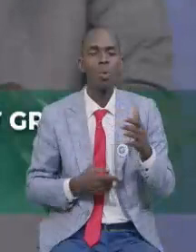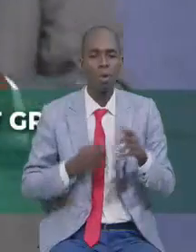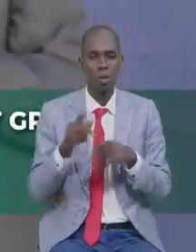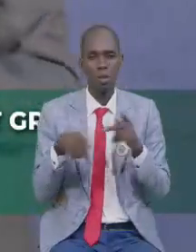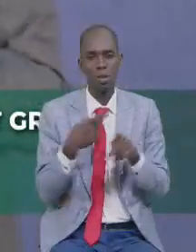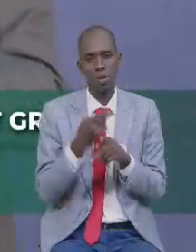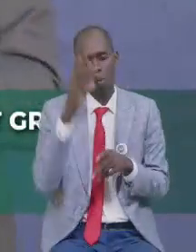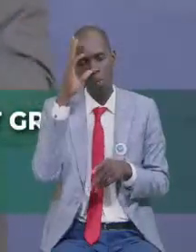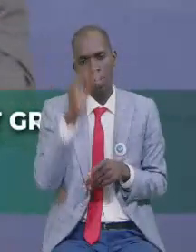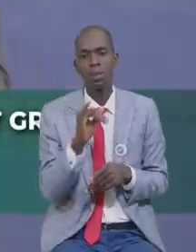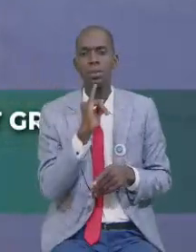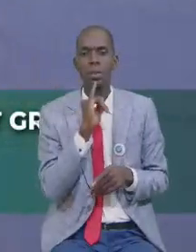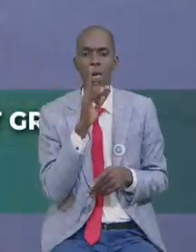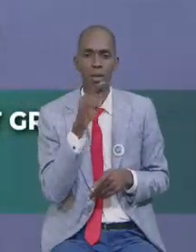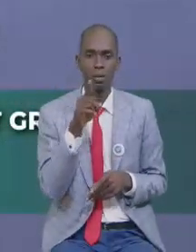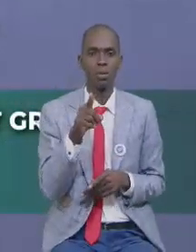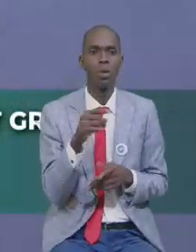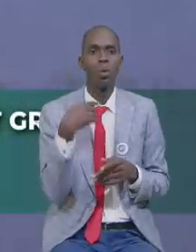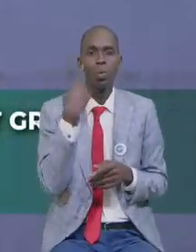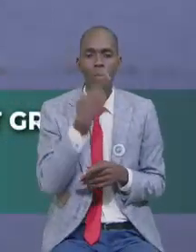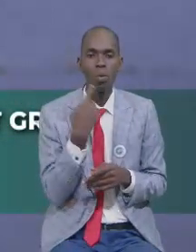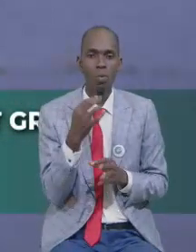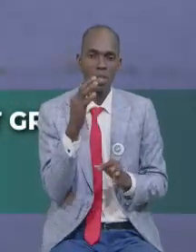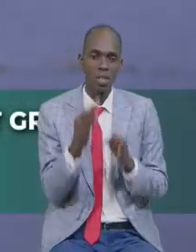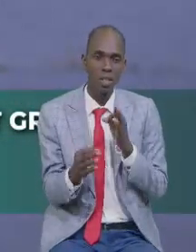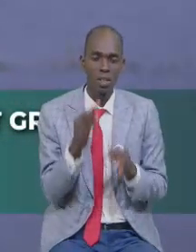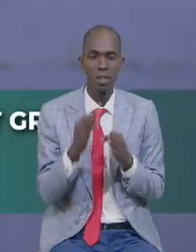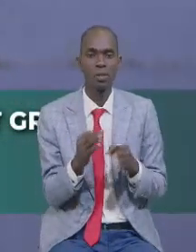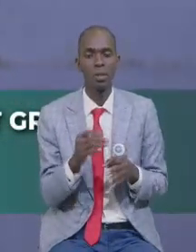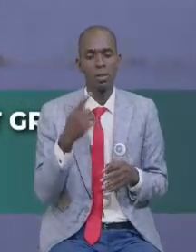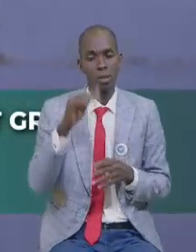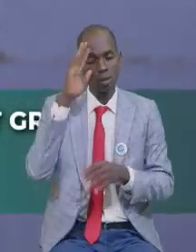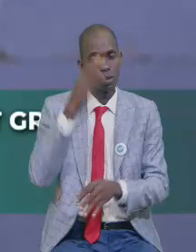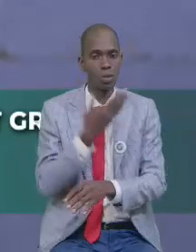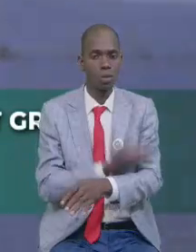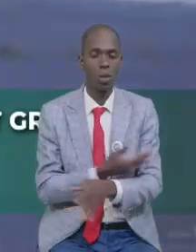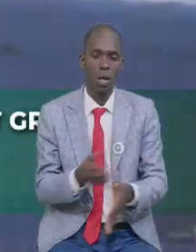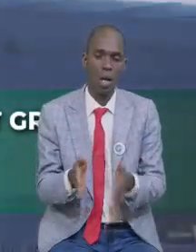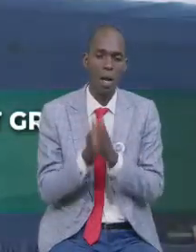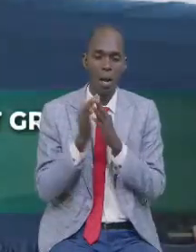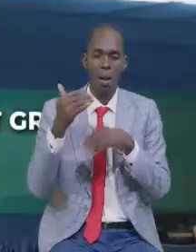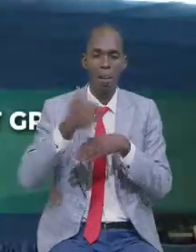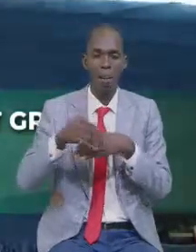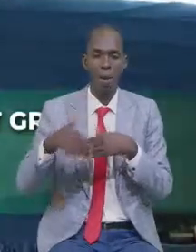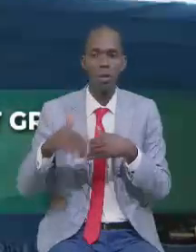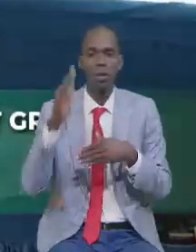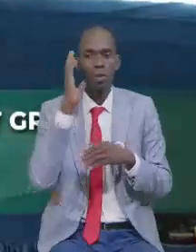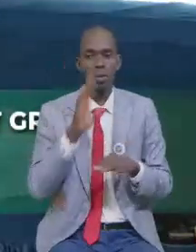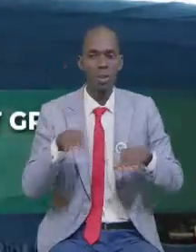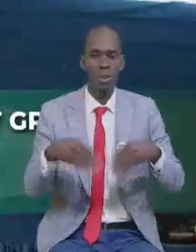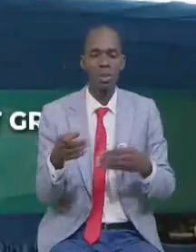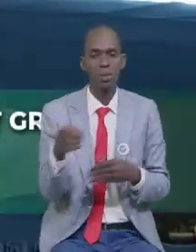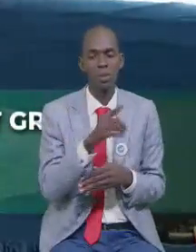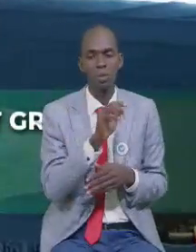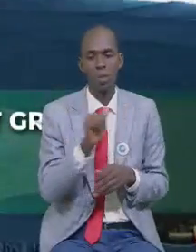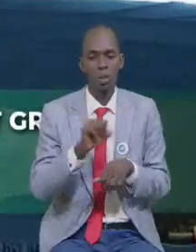of you whom if his son ask bread, will he give him a stone? The